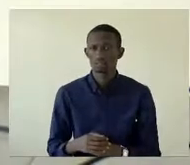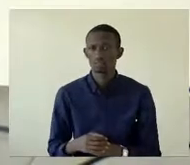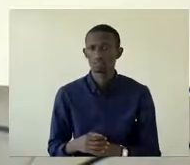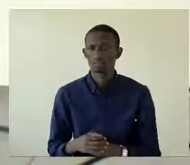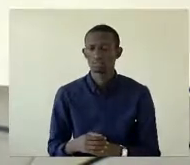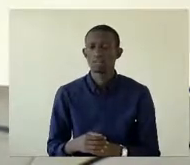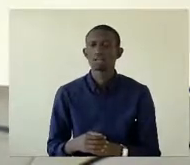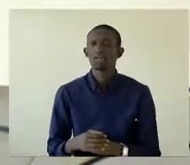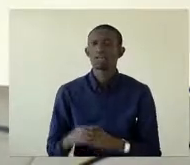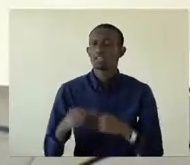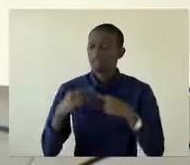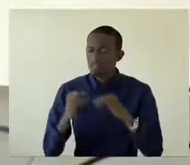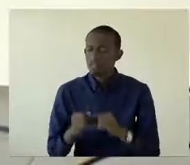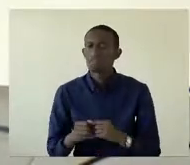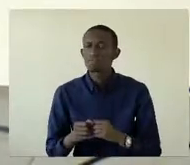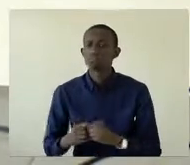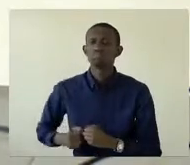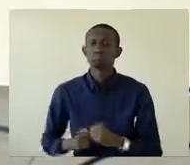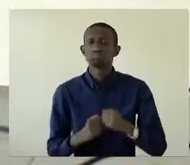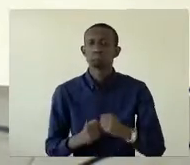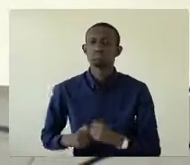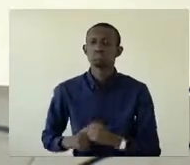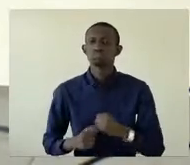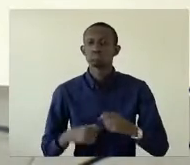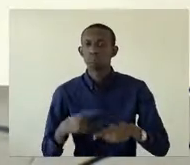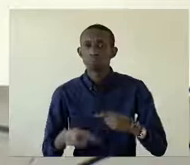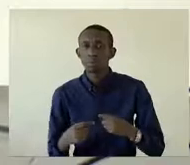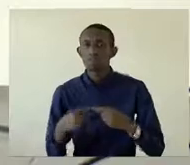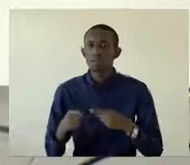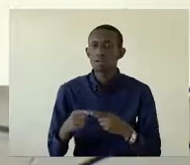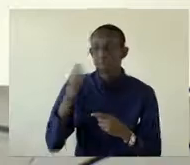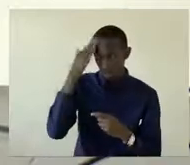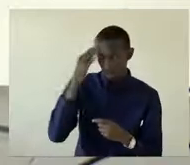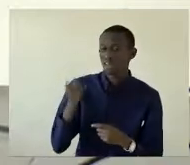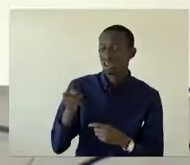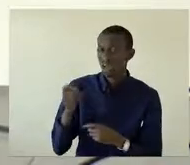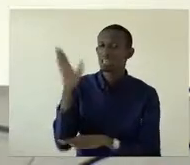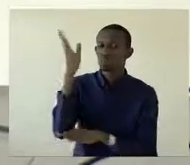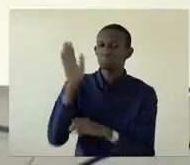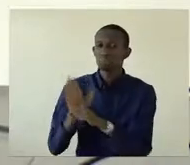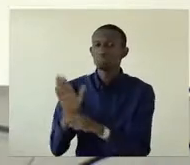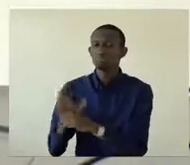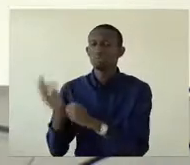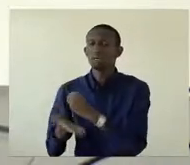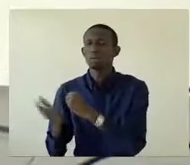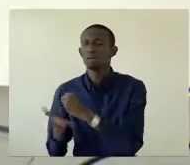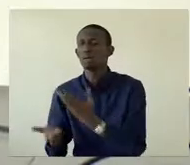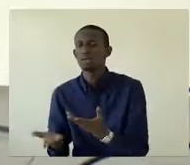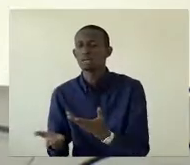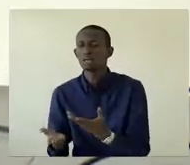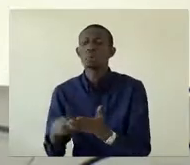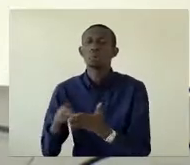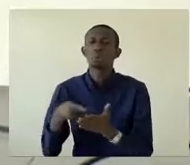of furniture exceeds or goes beyond how fast these trees are going to grow to give us extra timber, are we